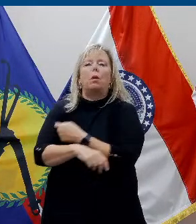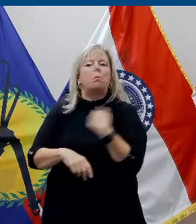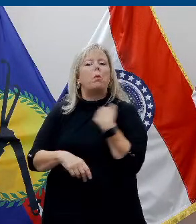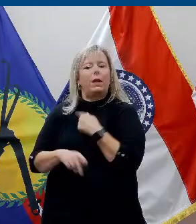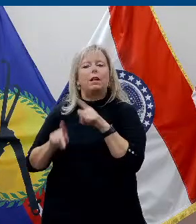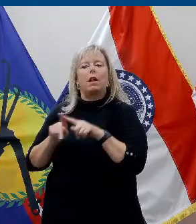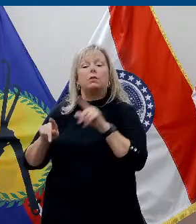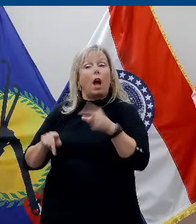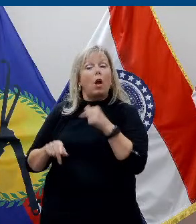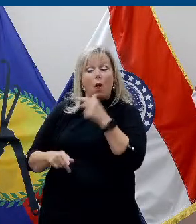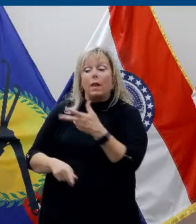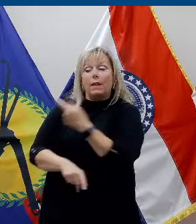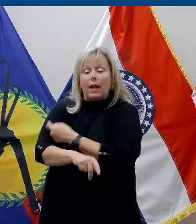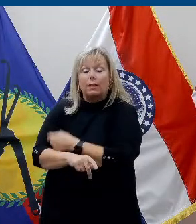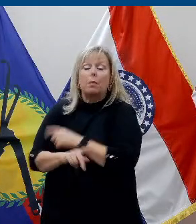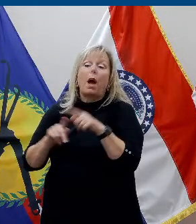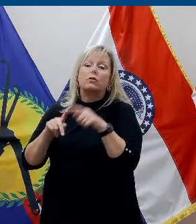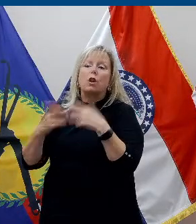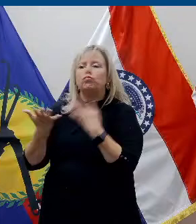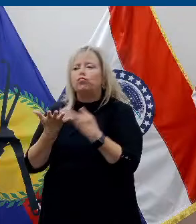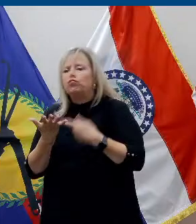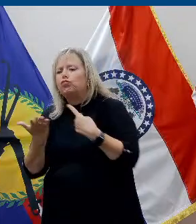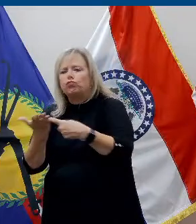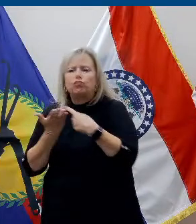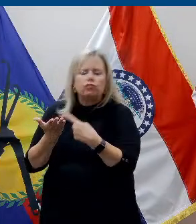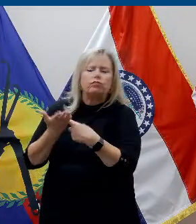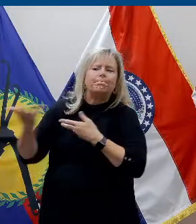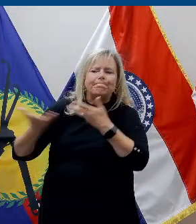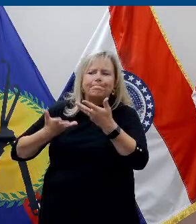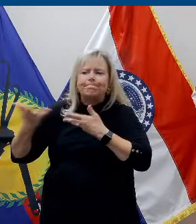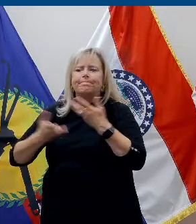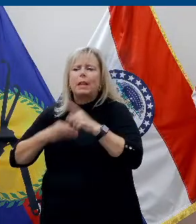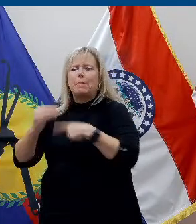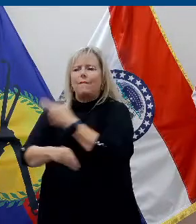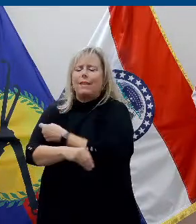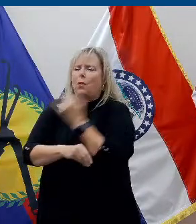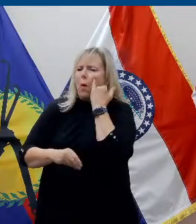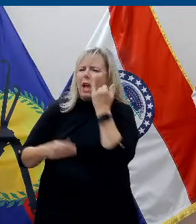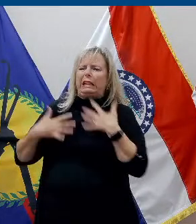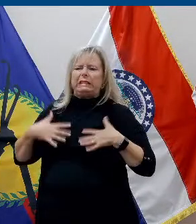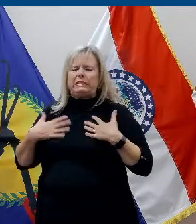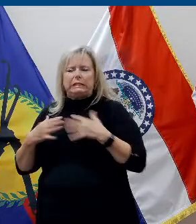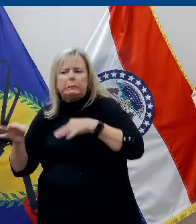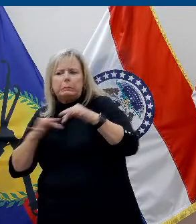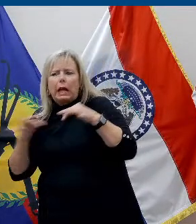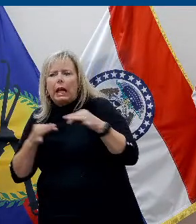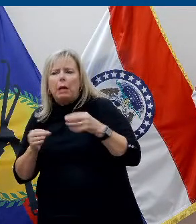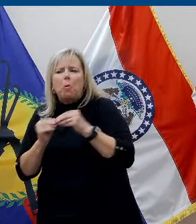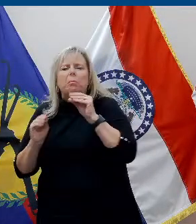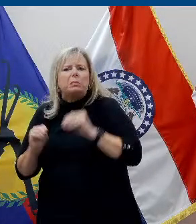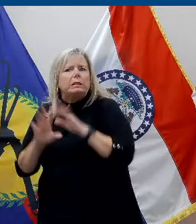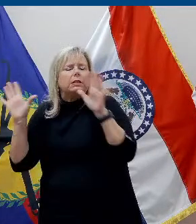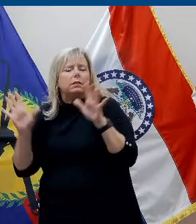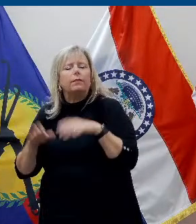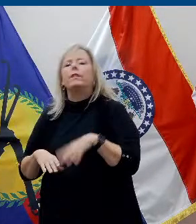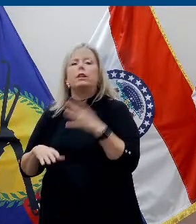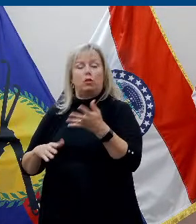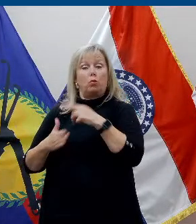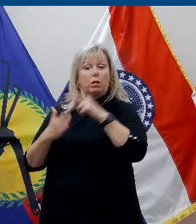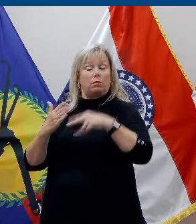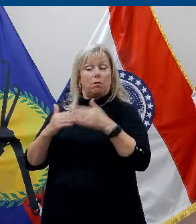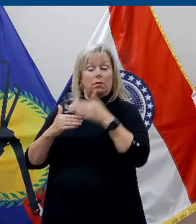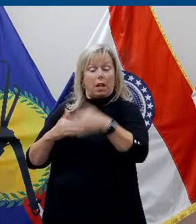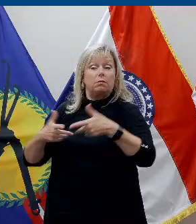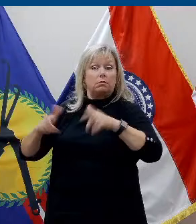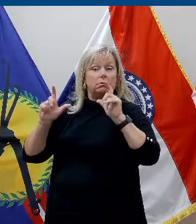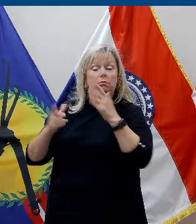people about questions that they may still have or any hesitancy that they are engaged in. This has resulted, as you can see on the next